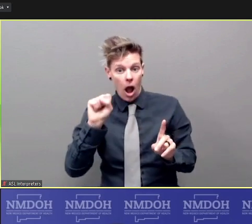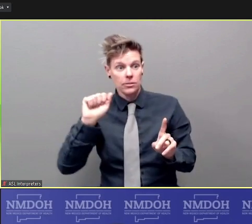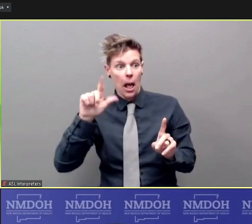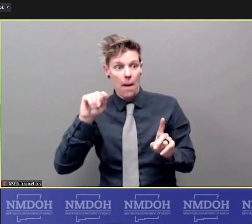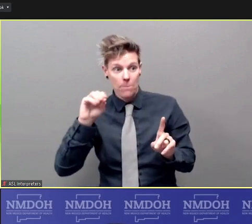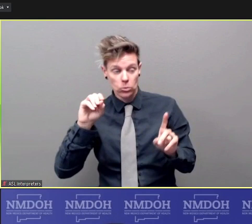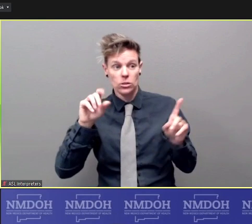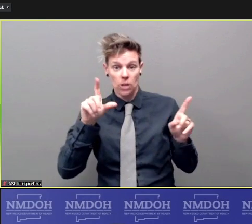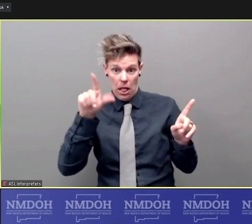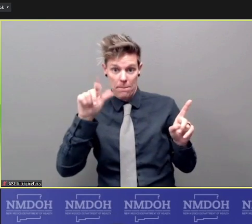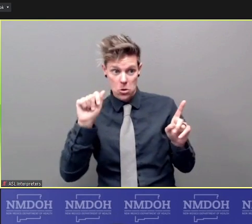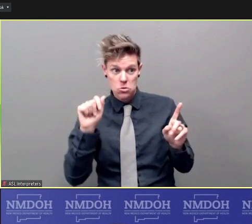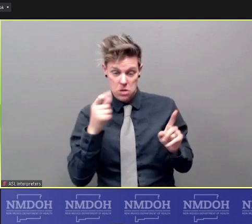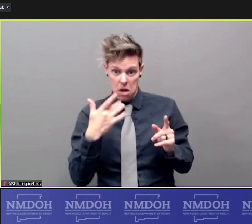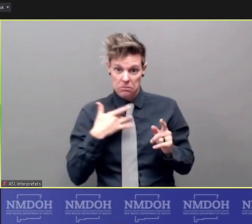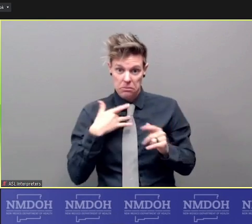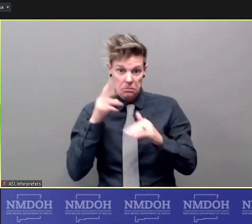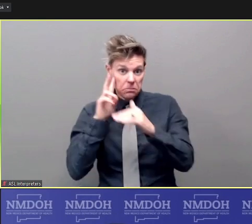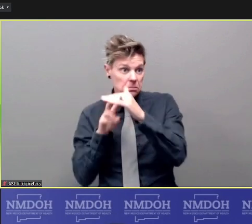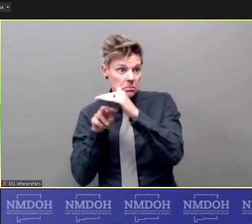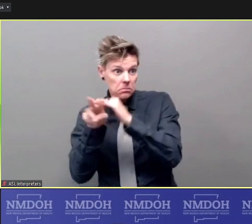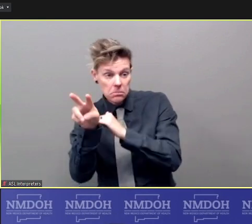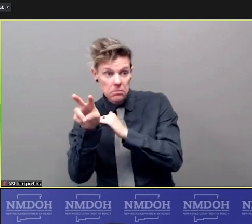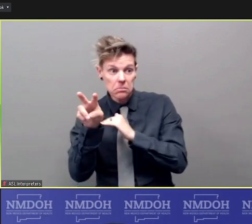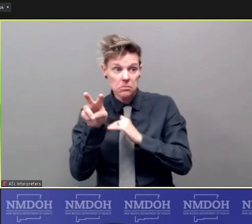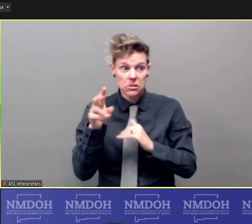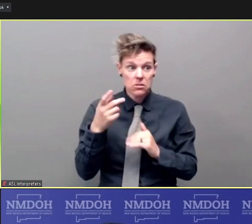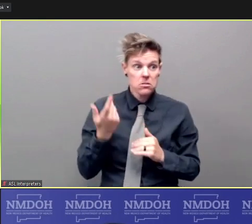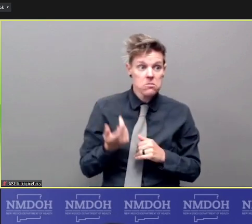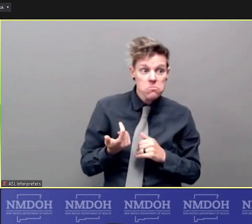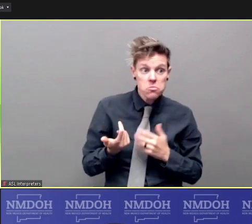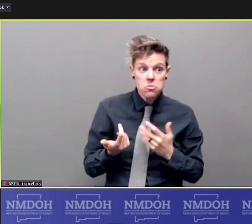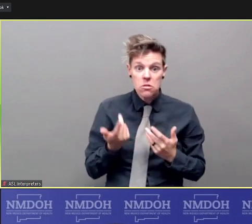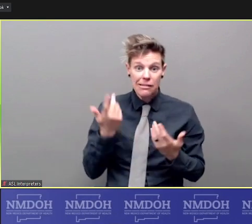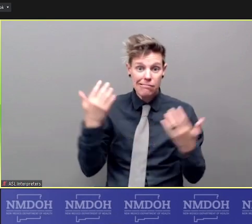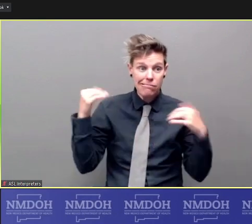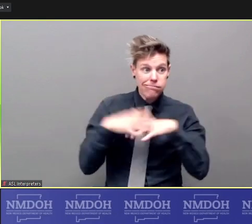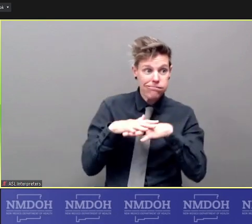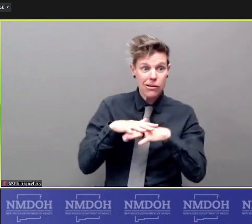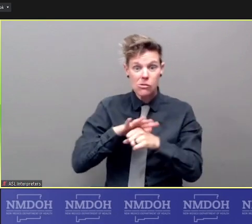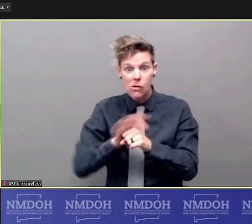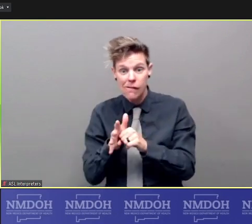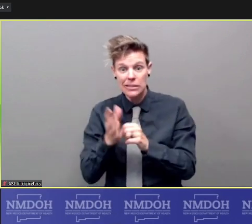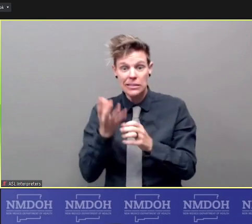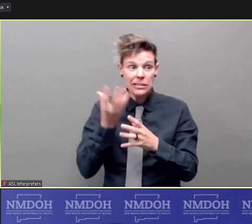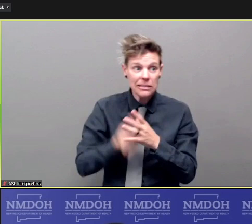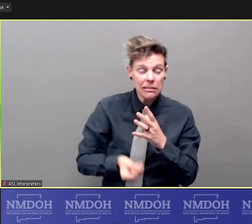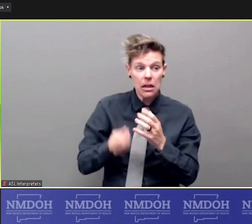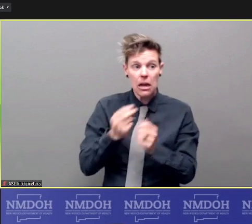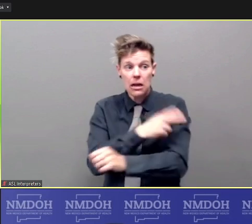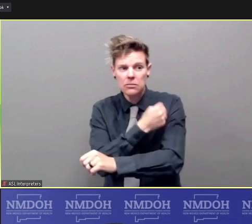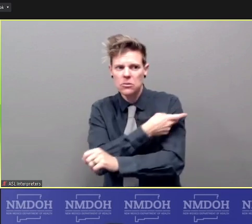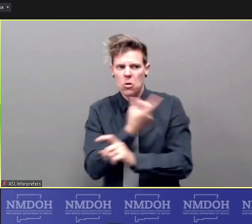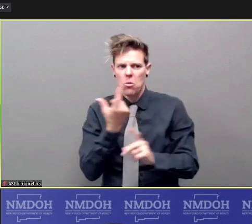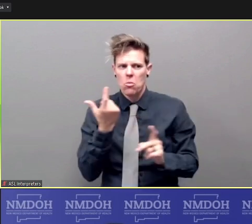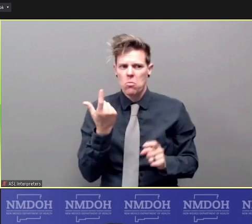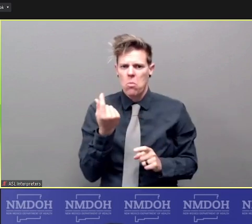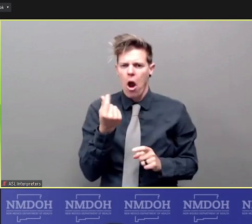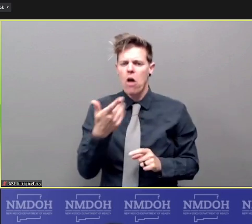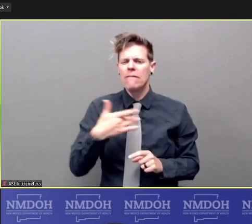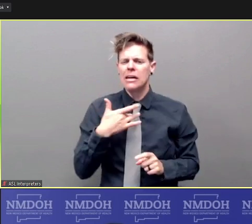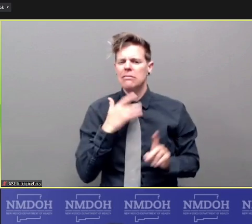And if so, when it comes to deaths and hospitalizations, what can you tell us about what you're expecting for the near